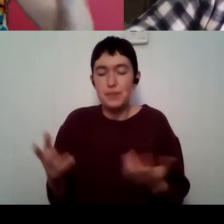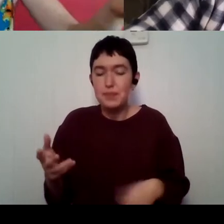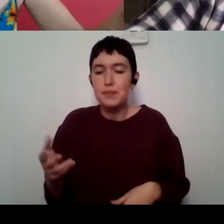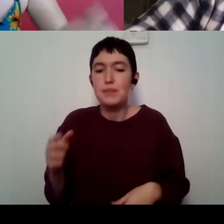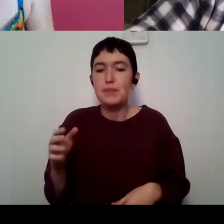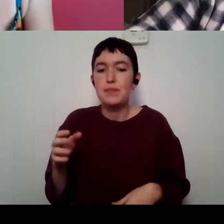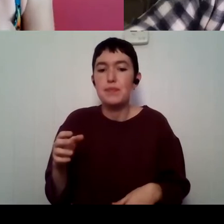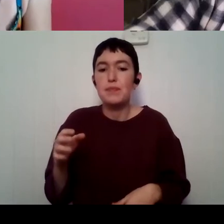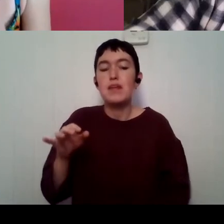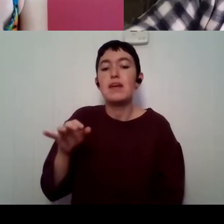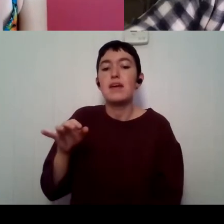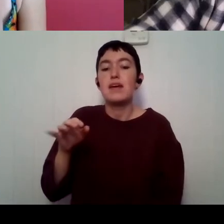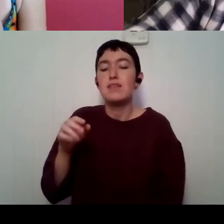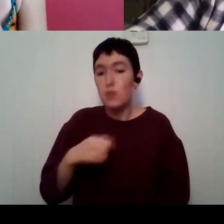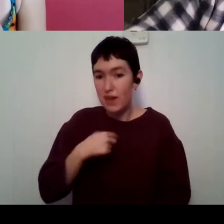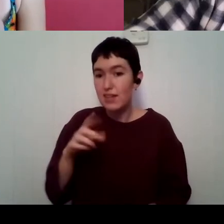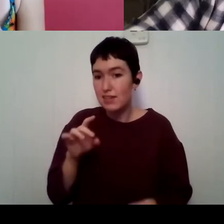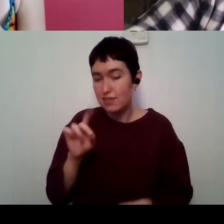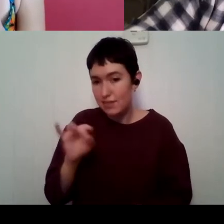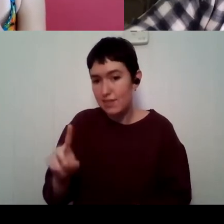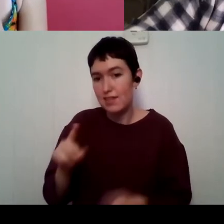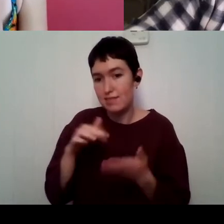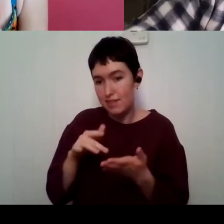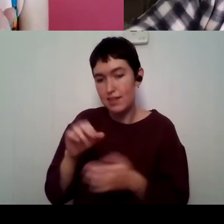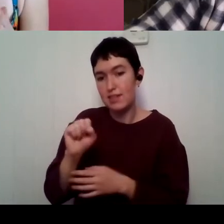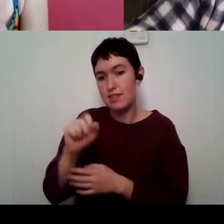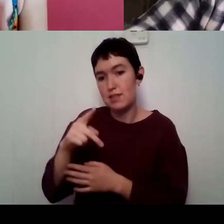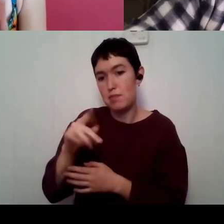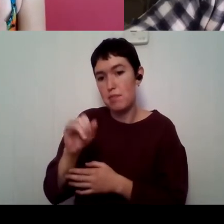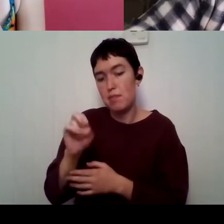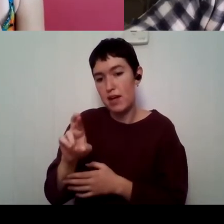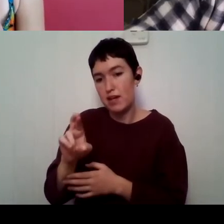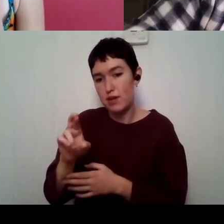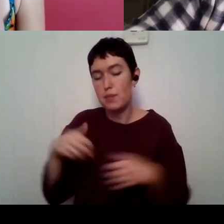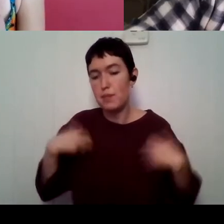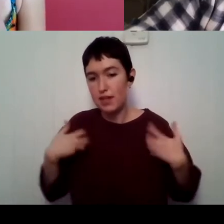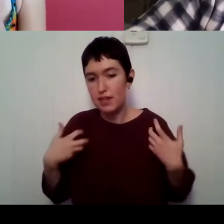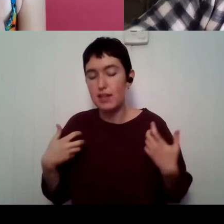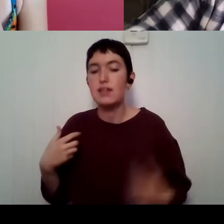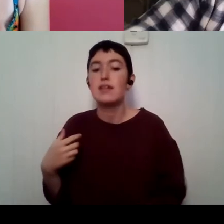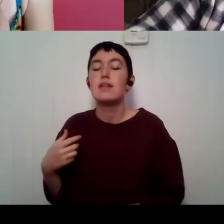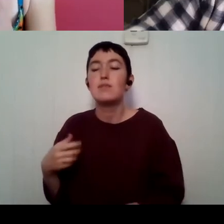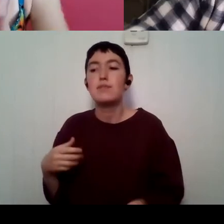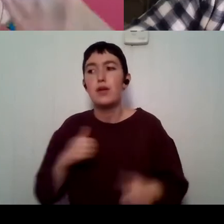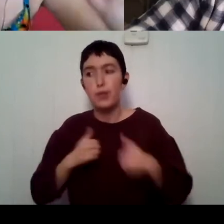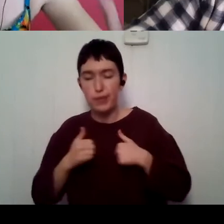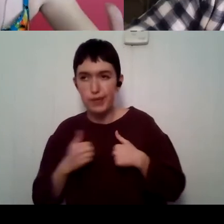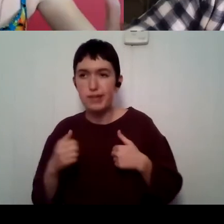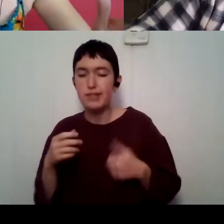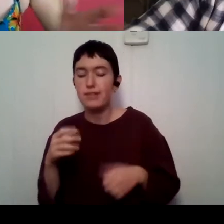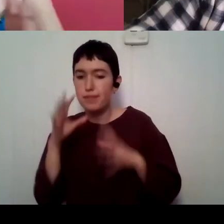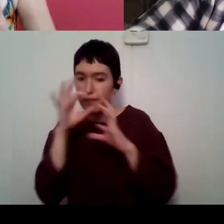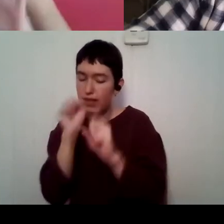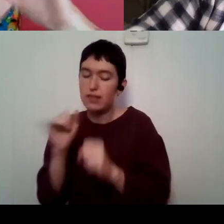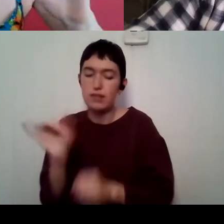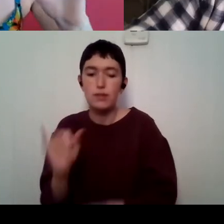I did spider monkeys, but Growers gorillas are really fascinating. But I do videos about different primates. So if any of the students